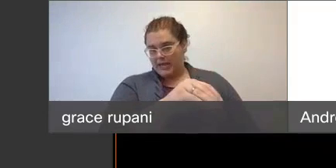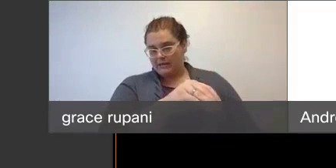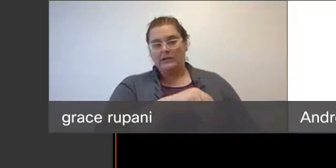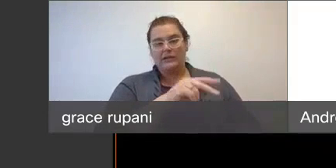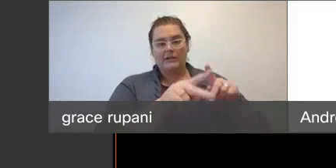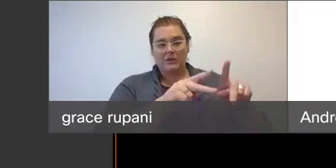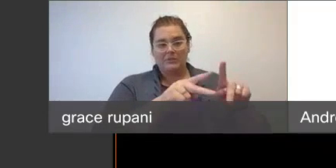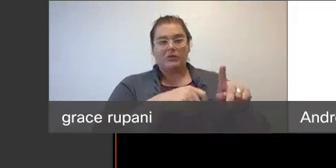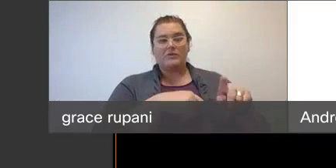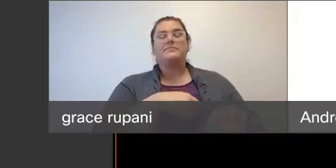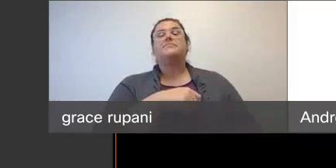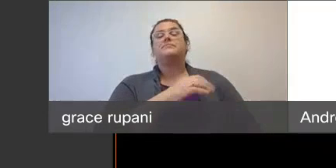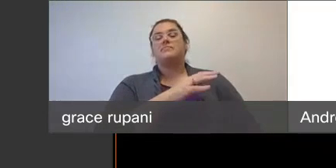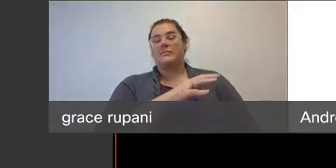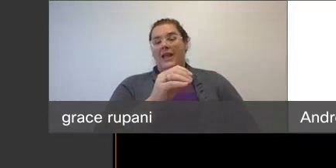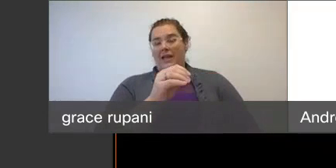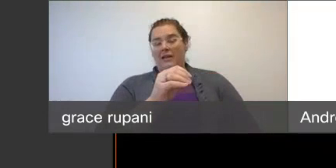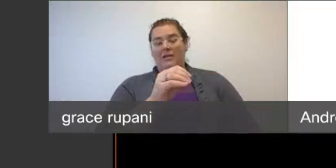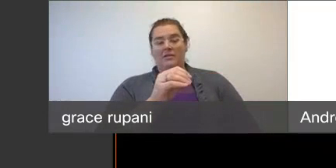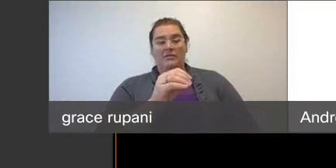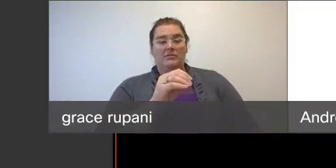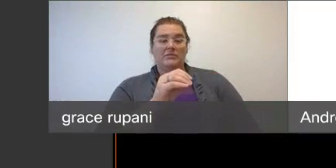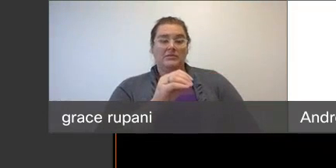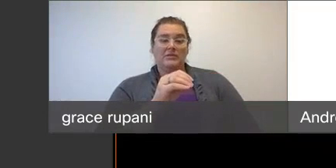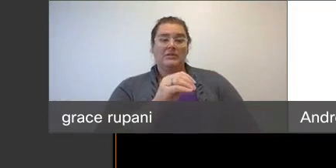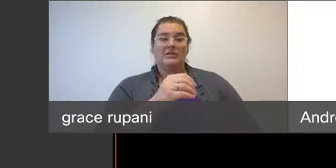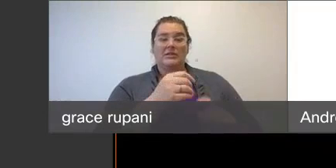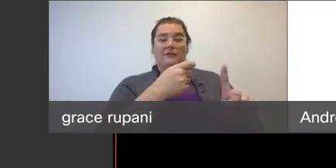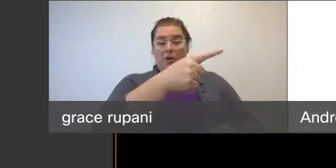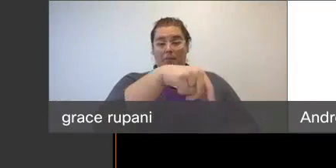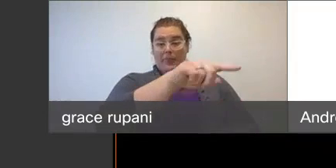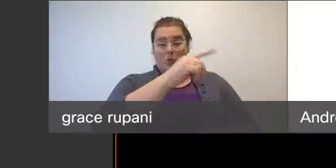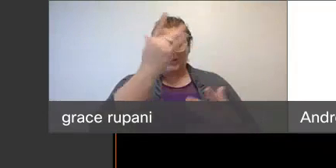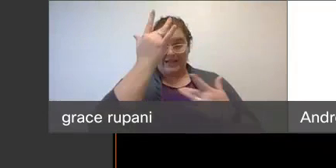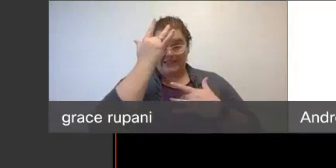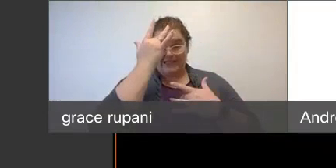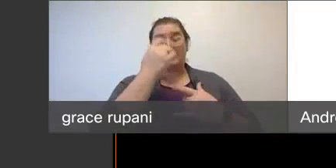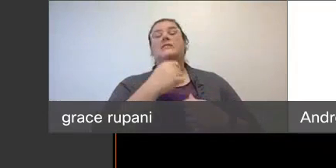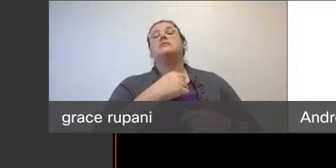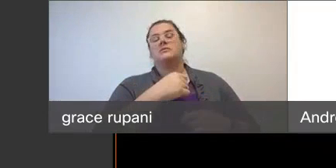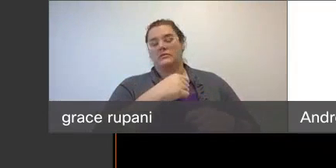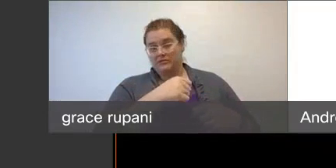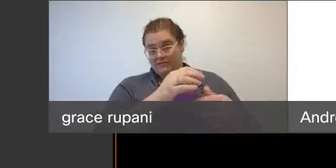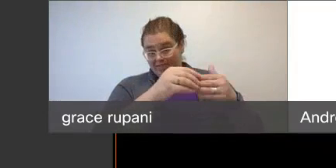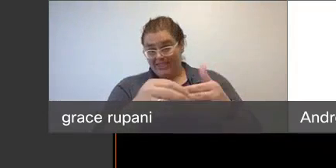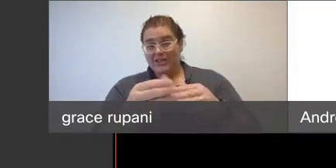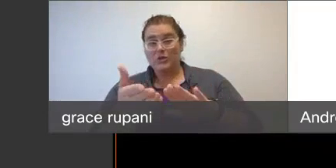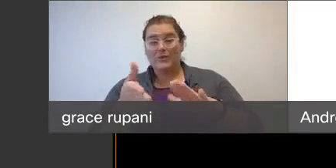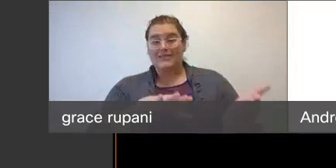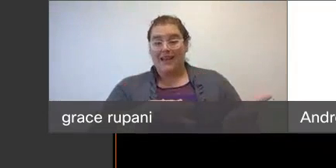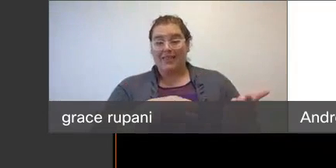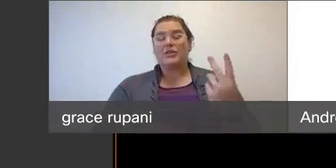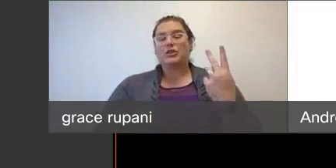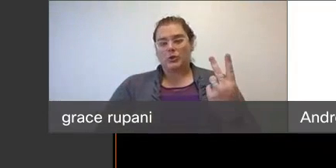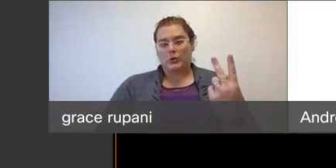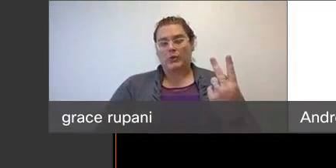in residential habilitation placements. Of those, there have been 3 deaths, but only 2 were confirmed as COVID